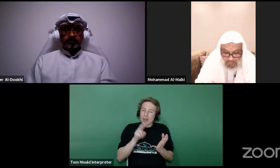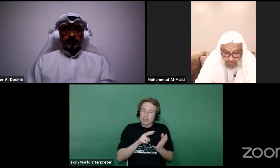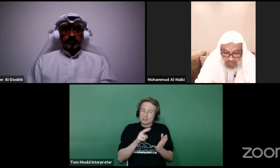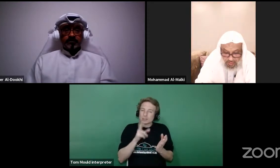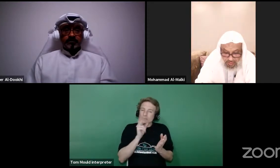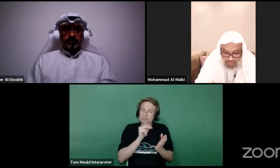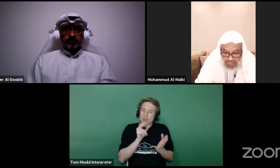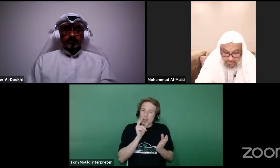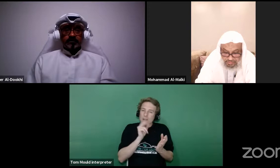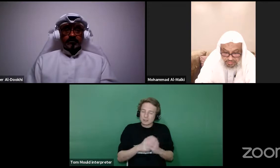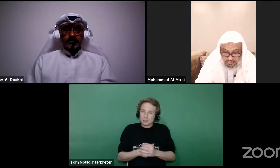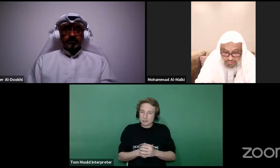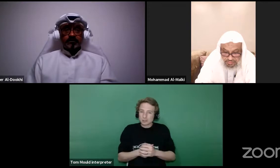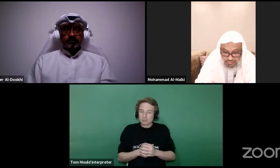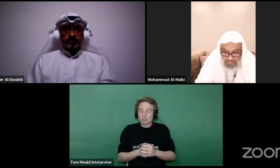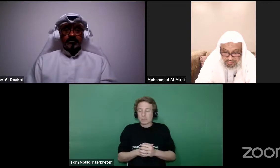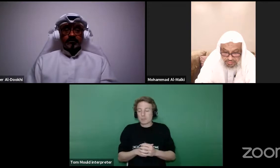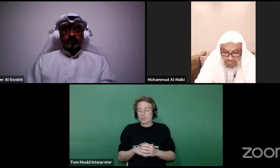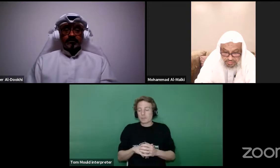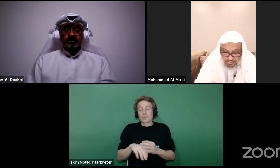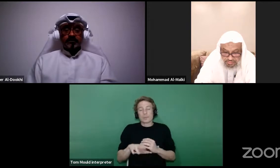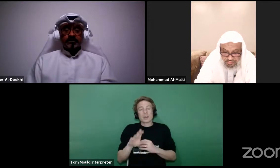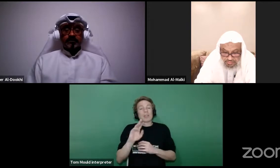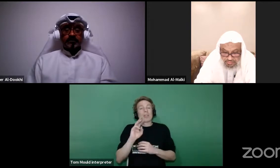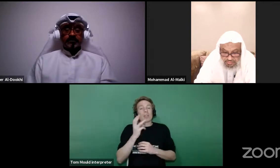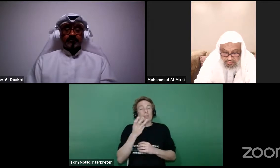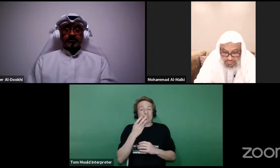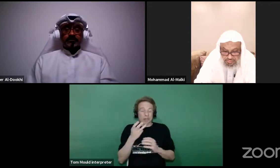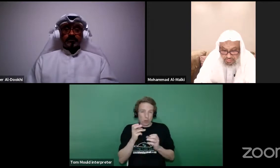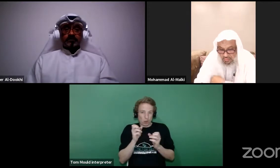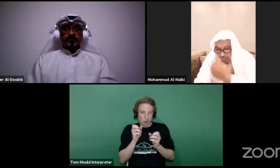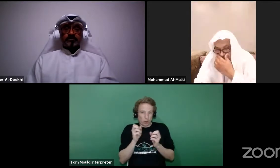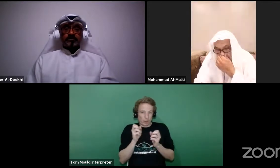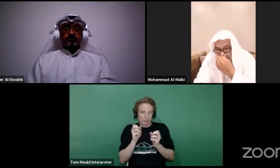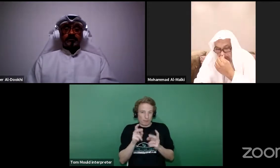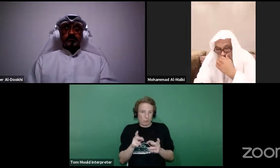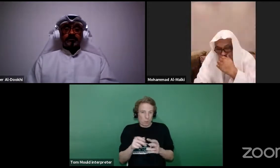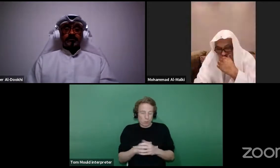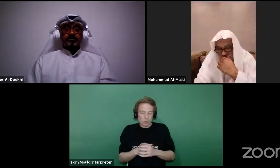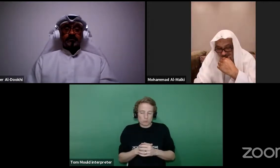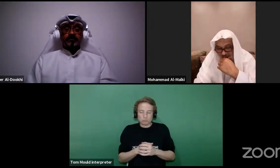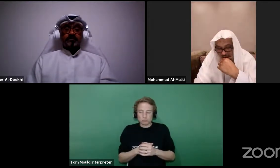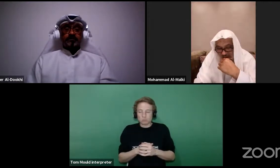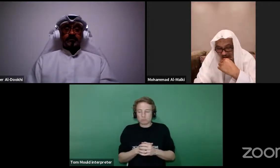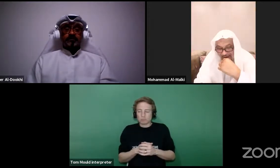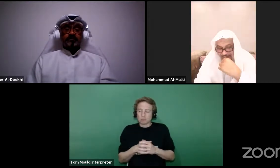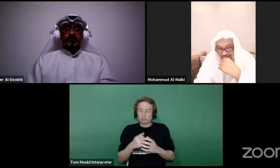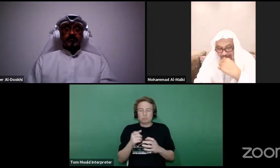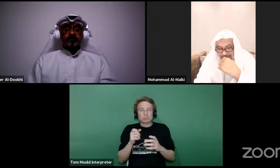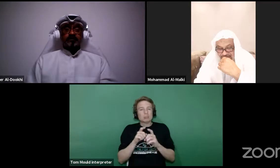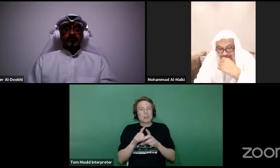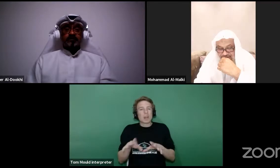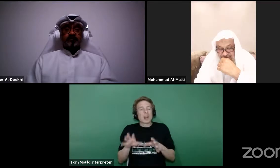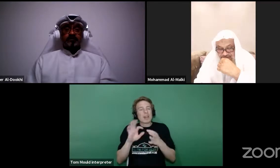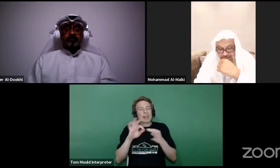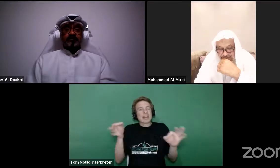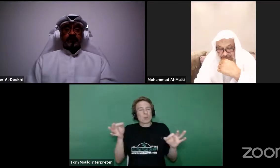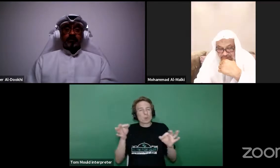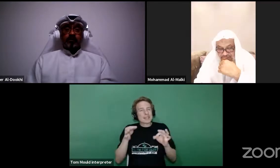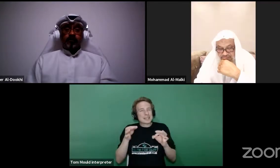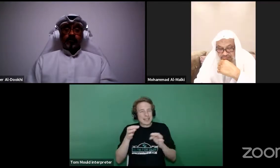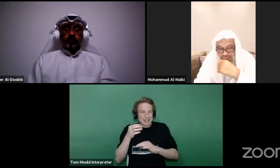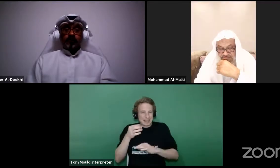3rd form. It's the 3rd form, which is the, I suppose they call it, it's the root form of